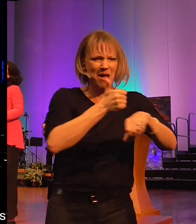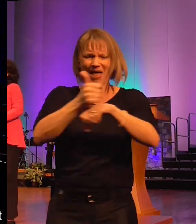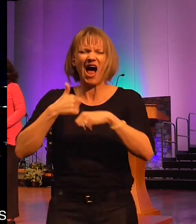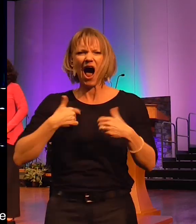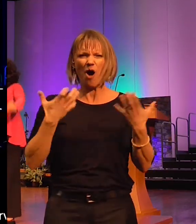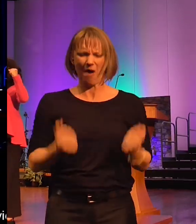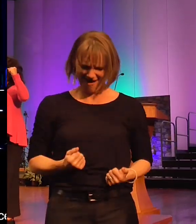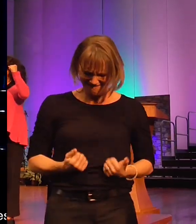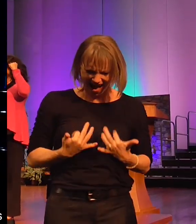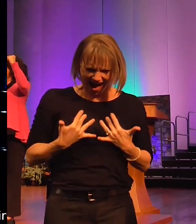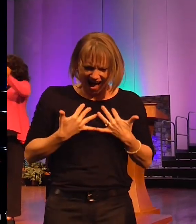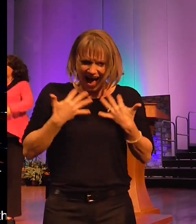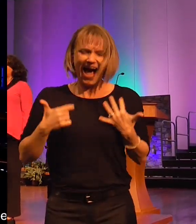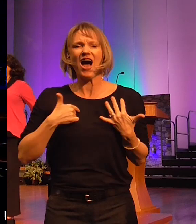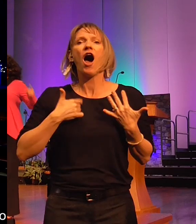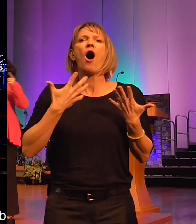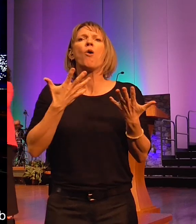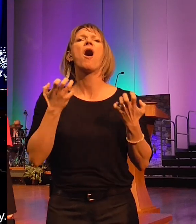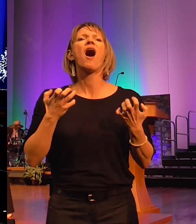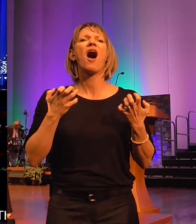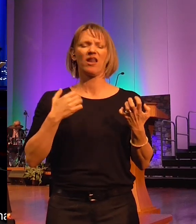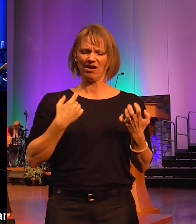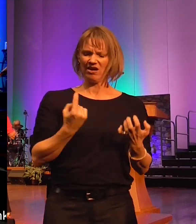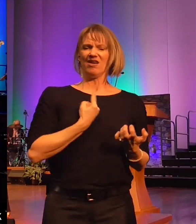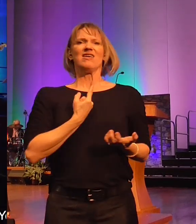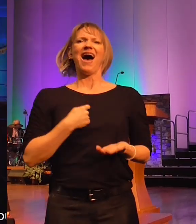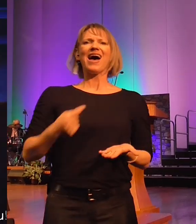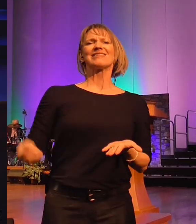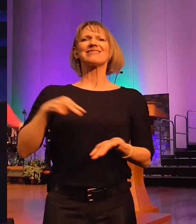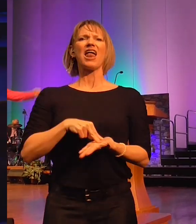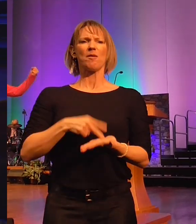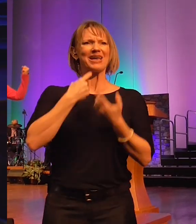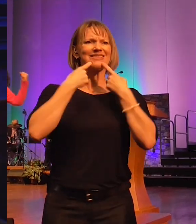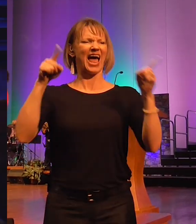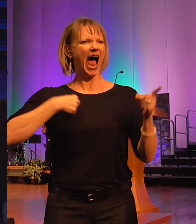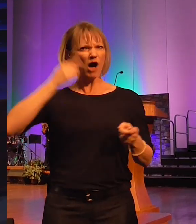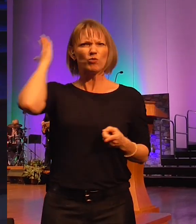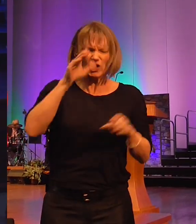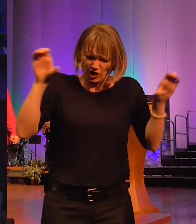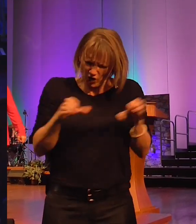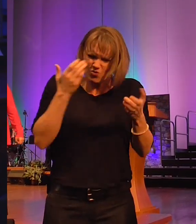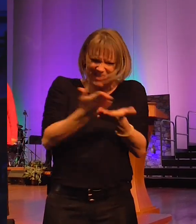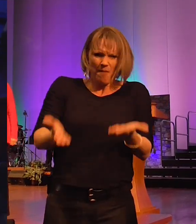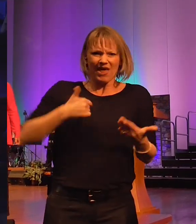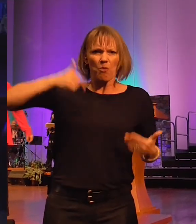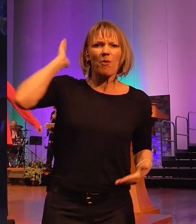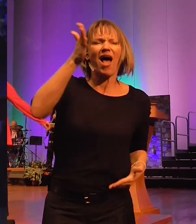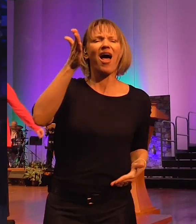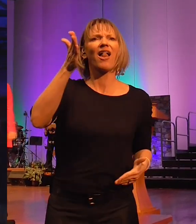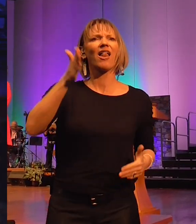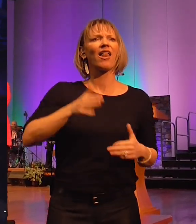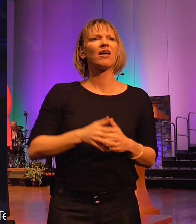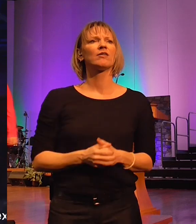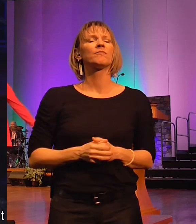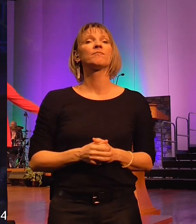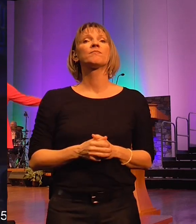to fire. I want to be the one who stands up and says, I'm going to do something. Yeah.